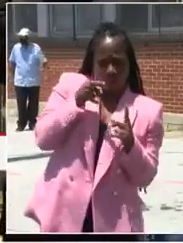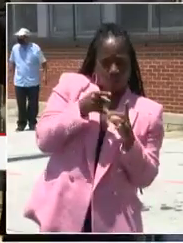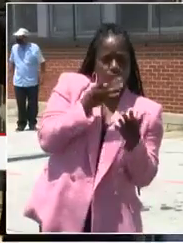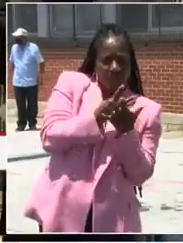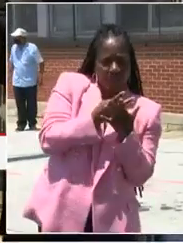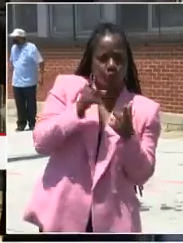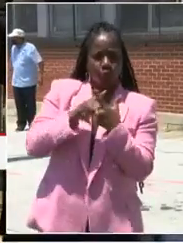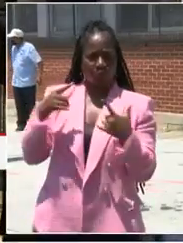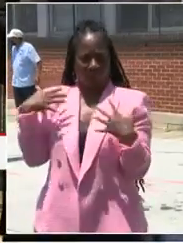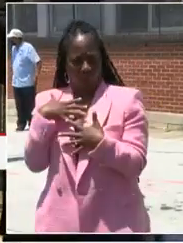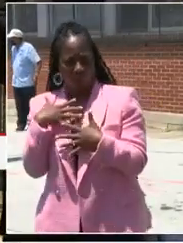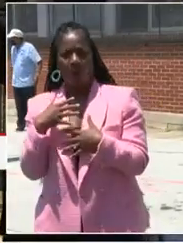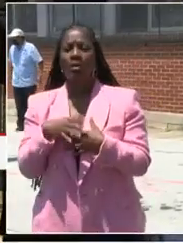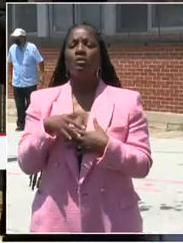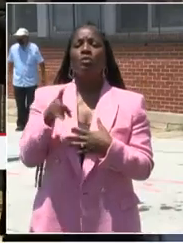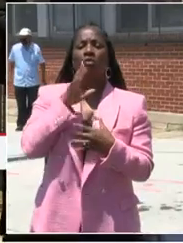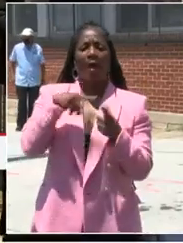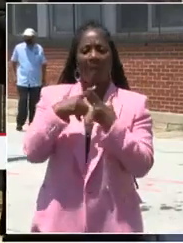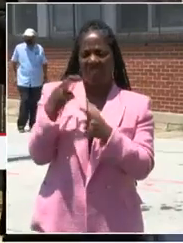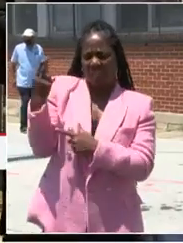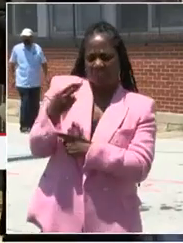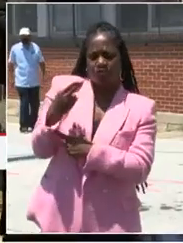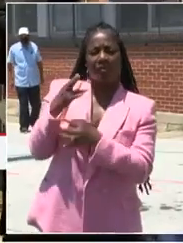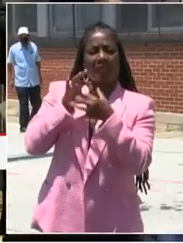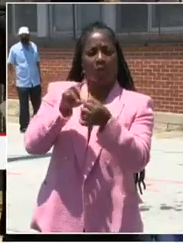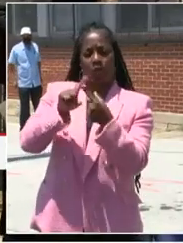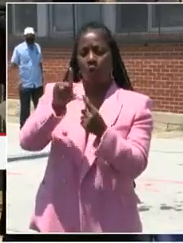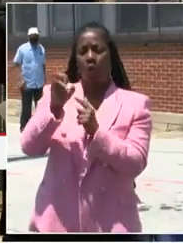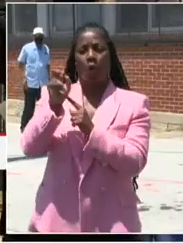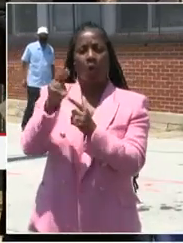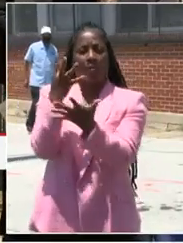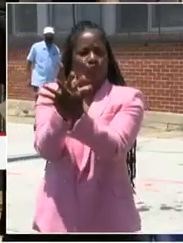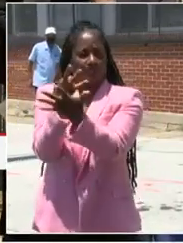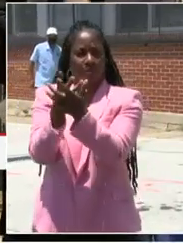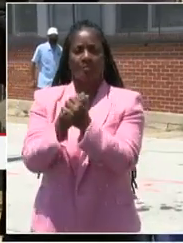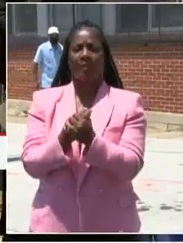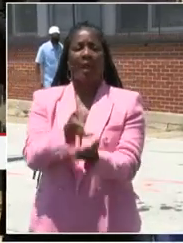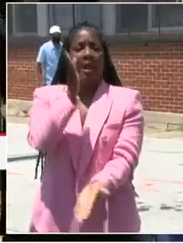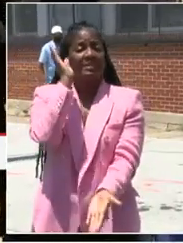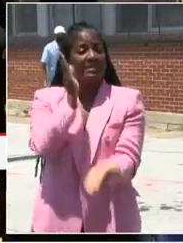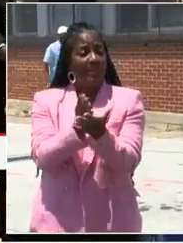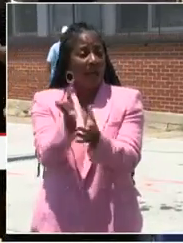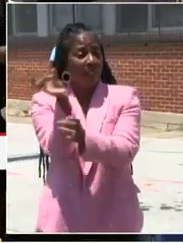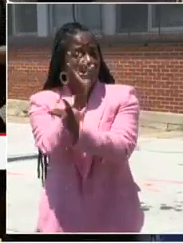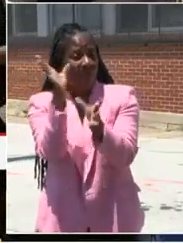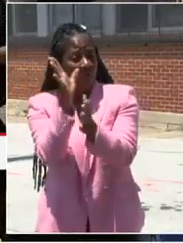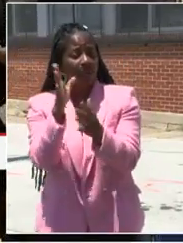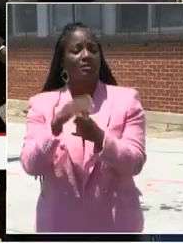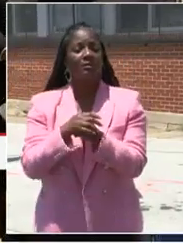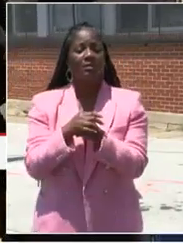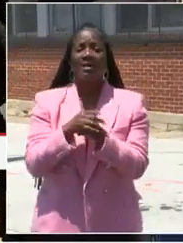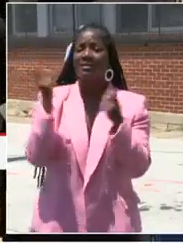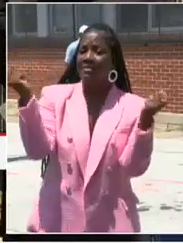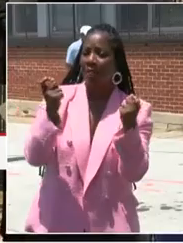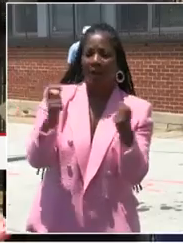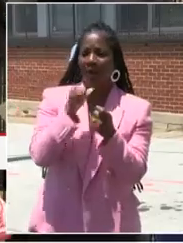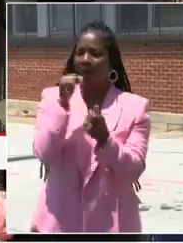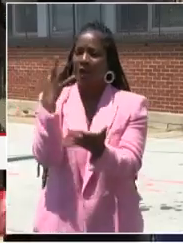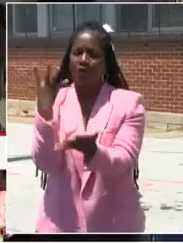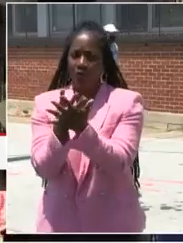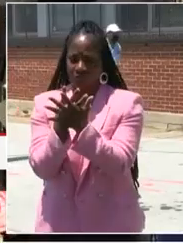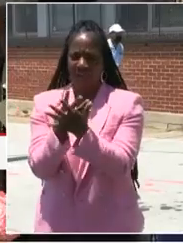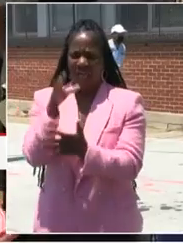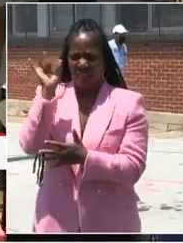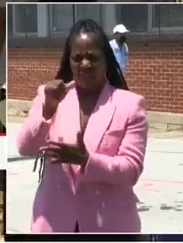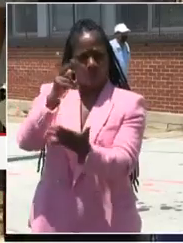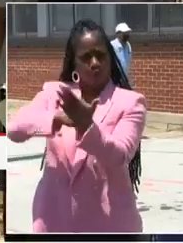the history and the documentary of Lorton. Stop the Violence Pledge, Celebrate Not Incarcerate, a project that will be held during